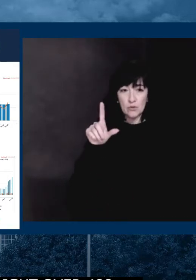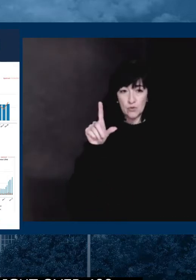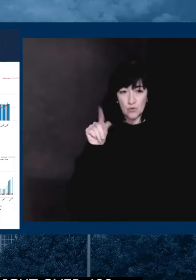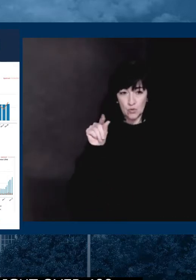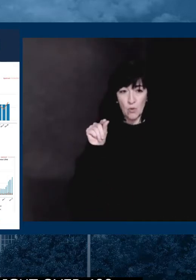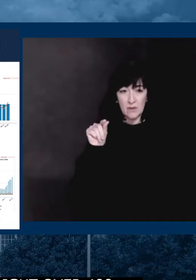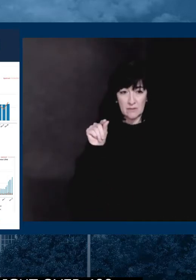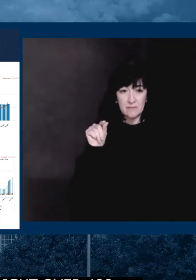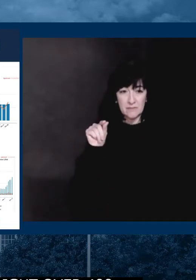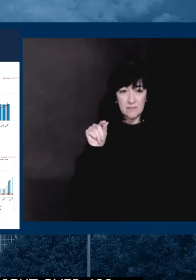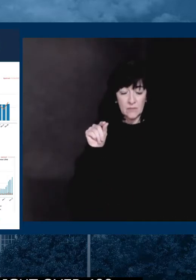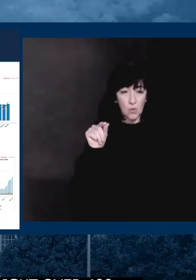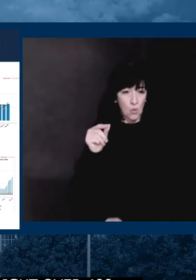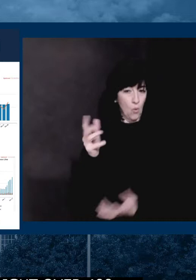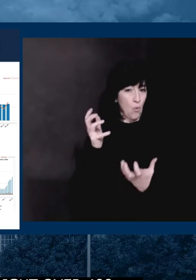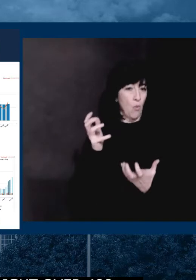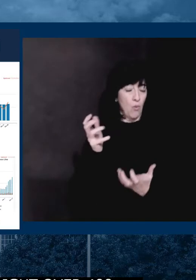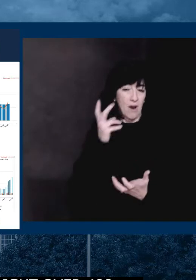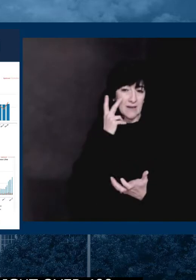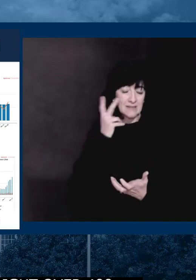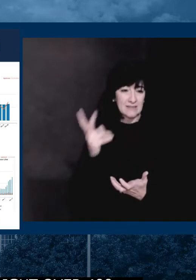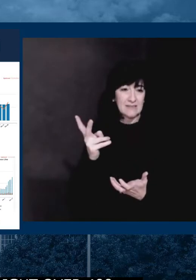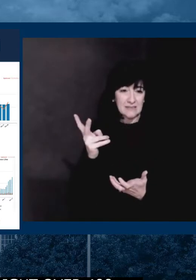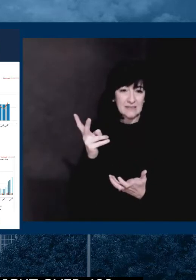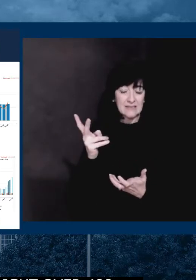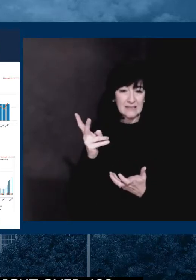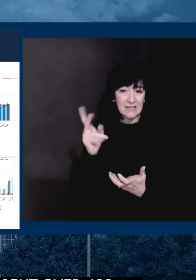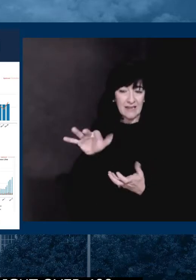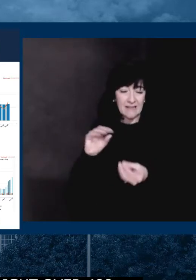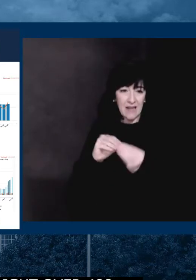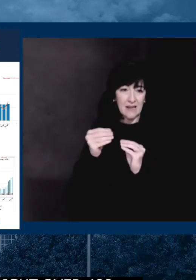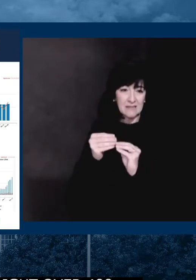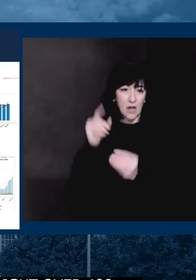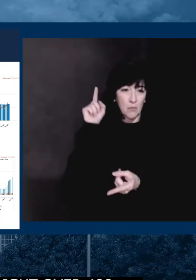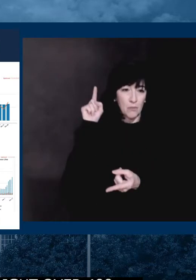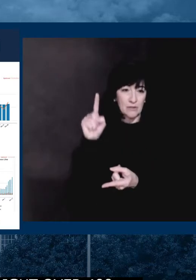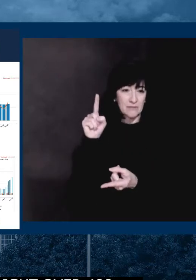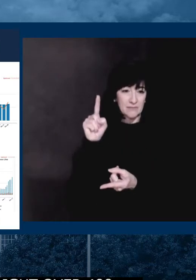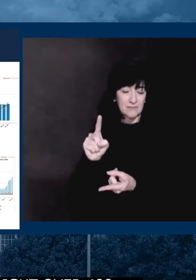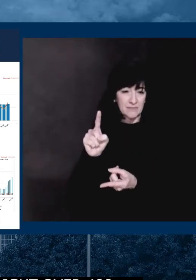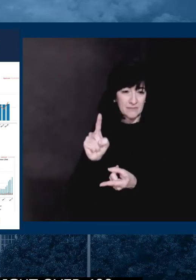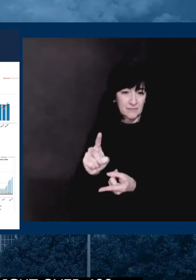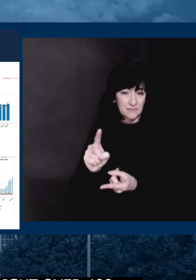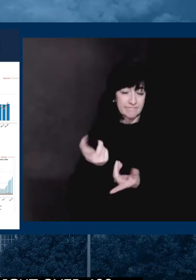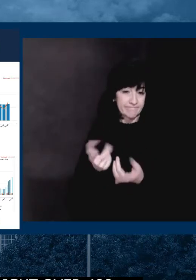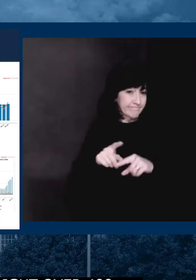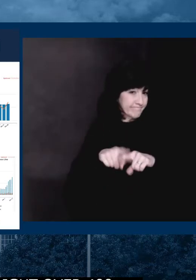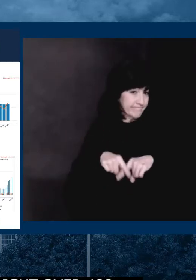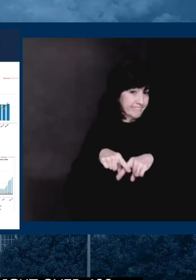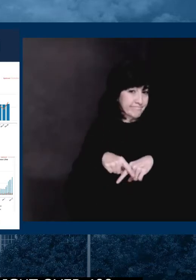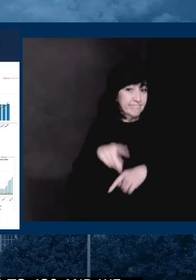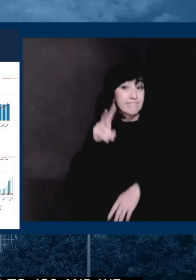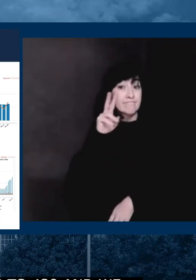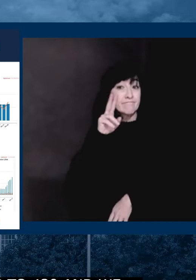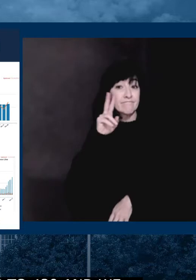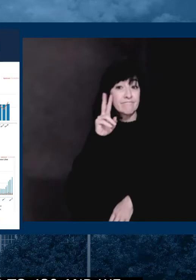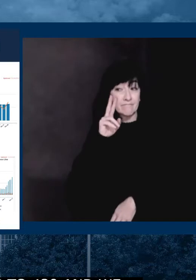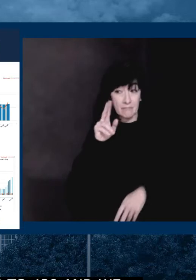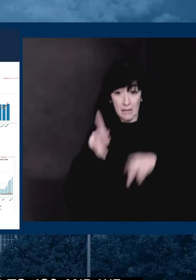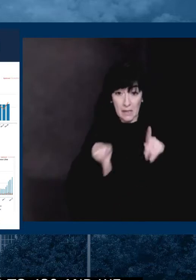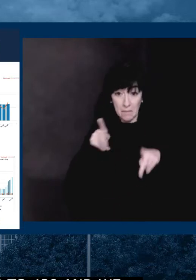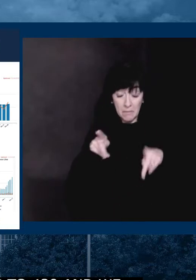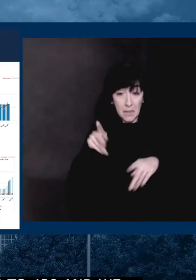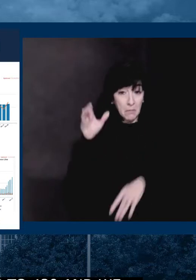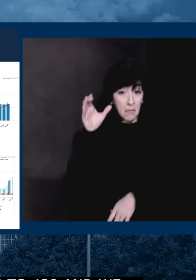that flatten out. Again, time will tell how vigilant people were over the Christmas holiday.